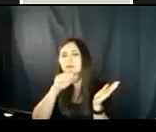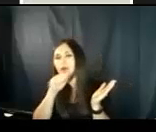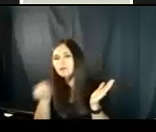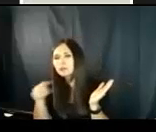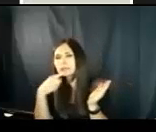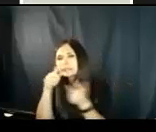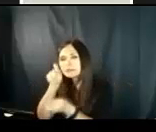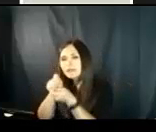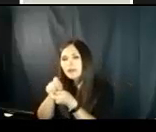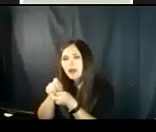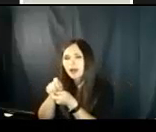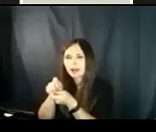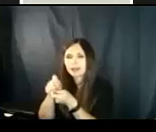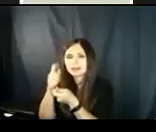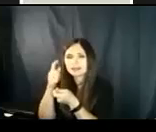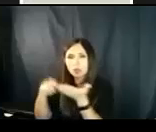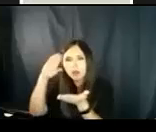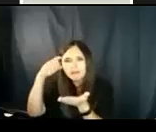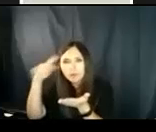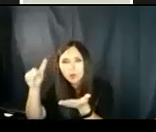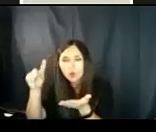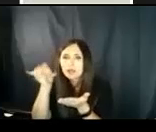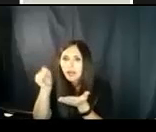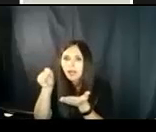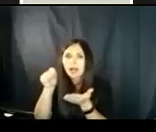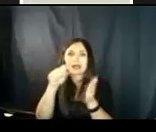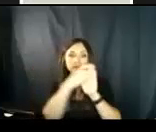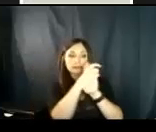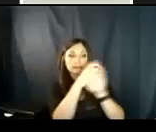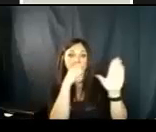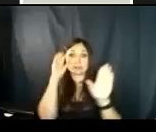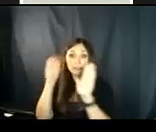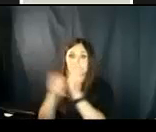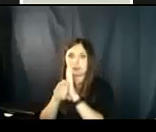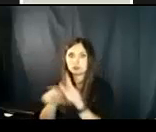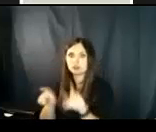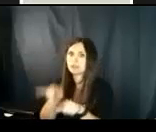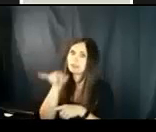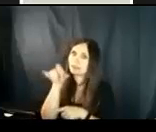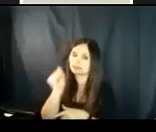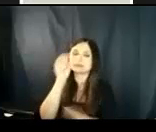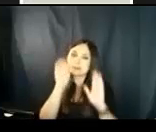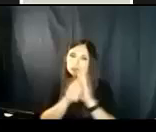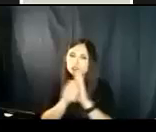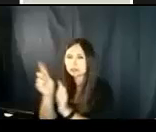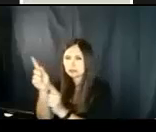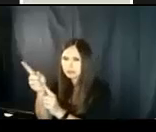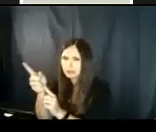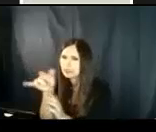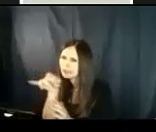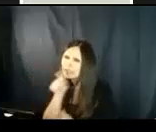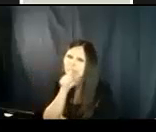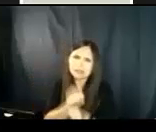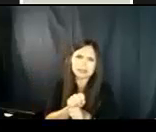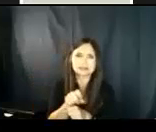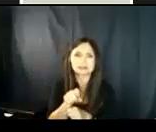specifies what they're looking for. Headers and images too. Absolutely, yes. And I'm talking about images in a second, but absolutely. Look at